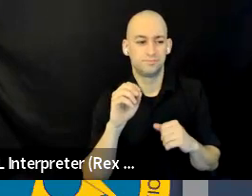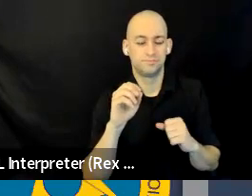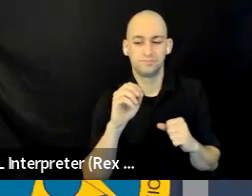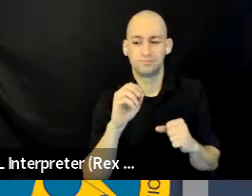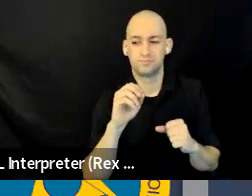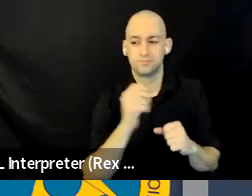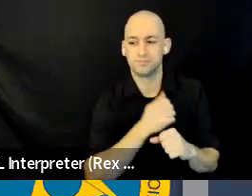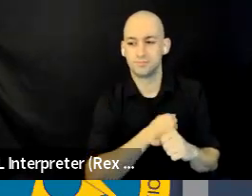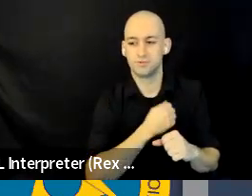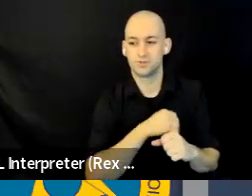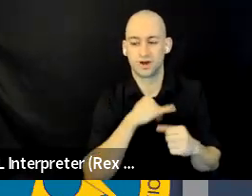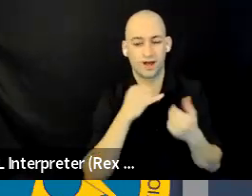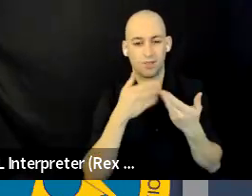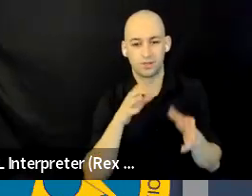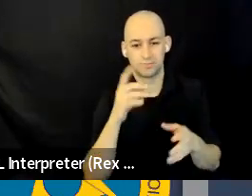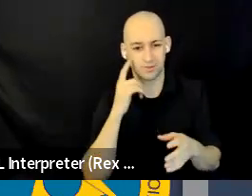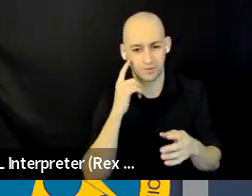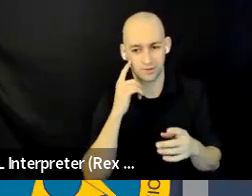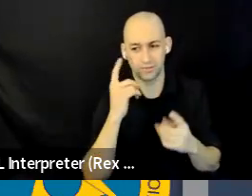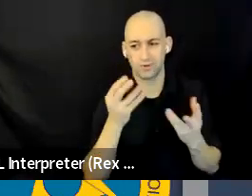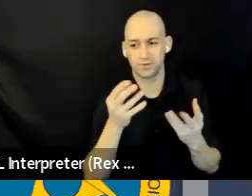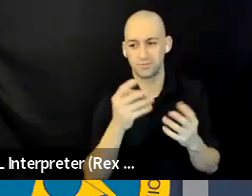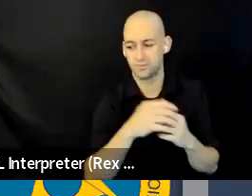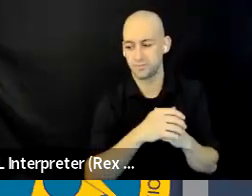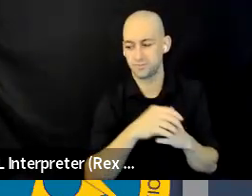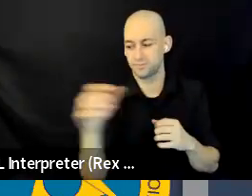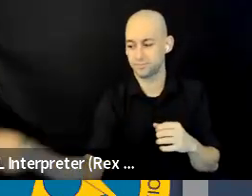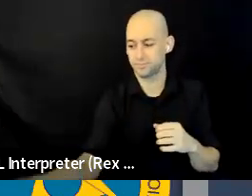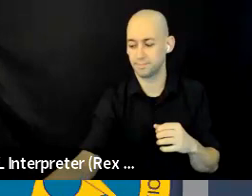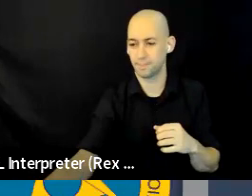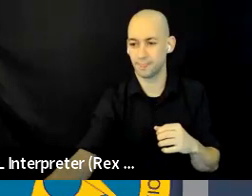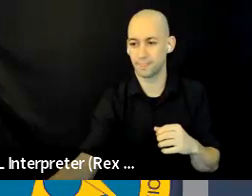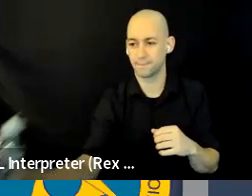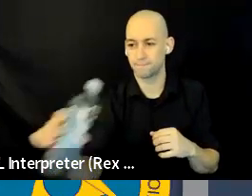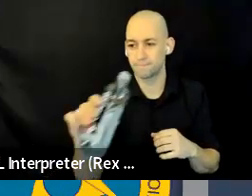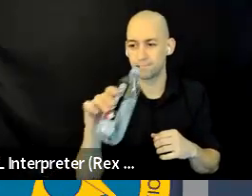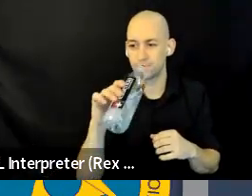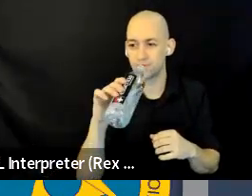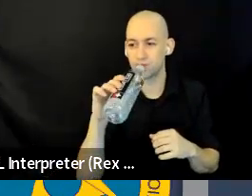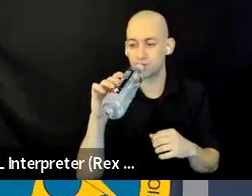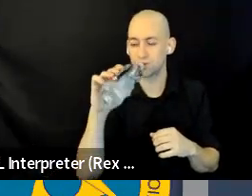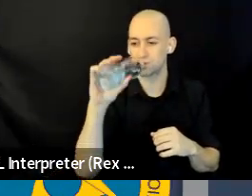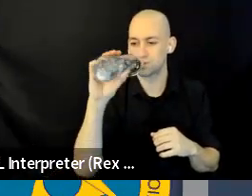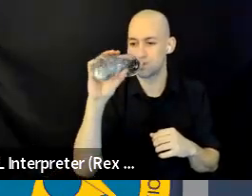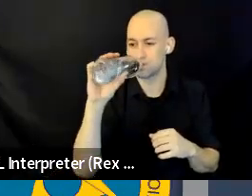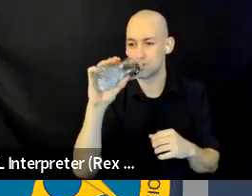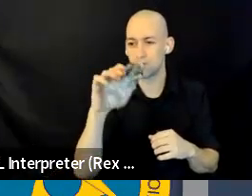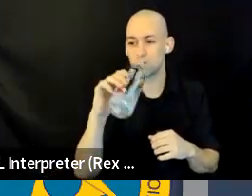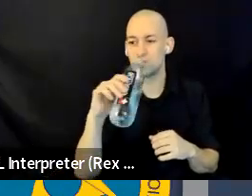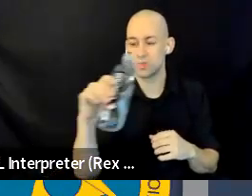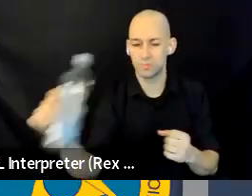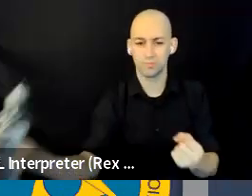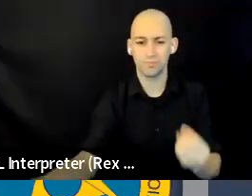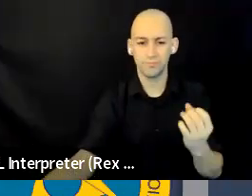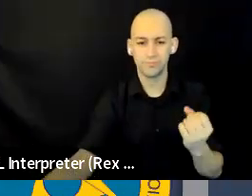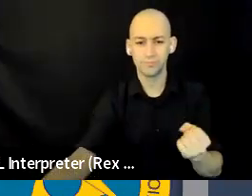I apologize. I lost my train of thought. I'll get in a second. So what happens, actually, how many projects are you looking at? What's the N number